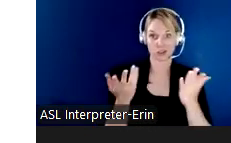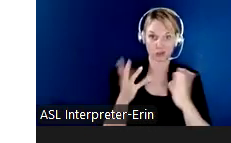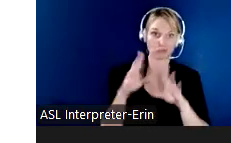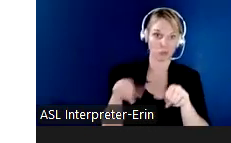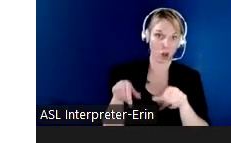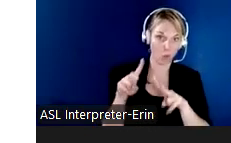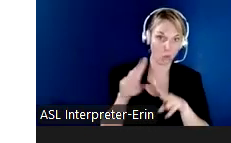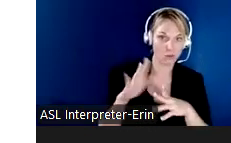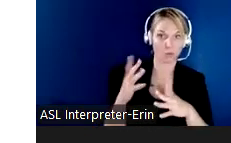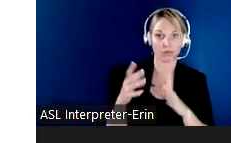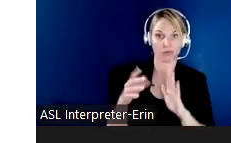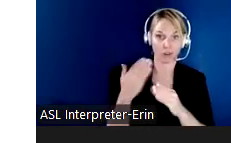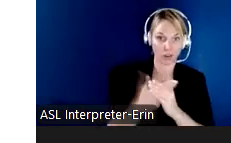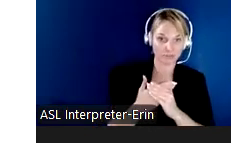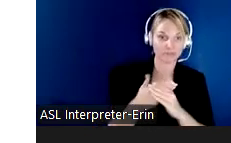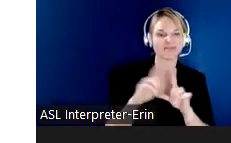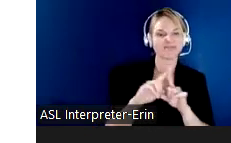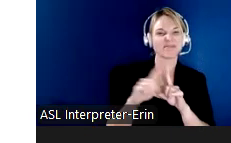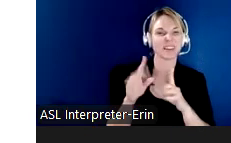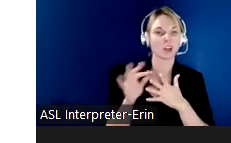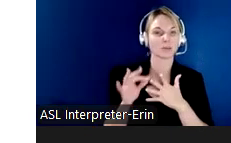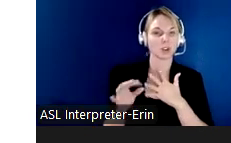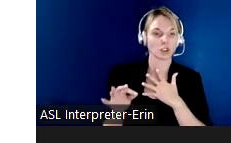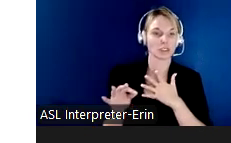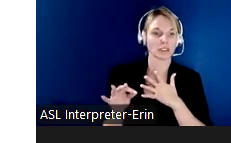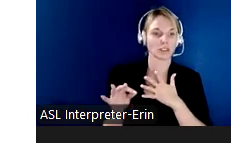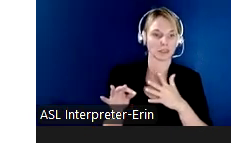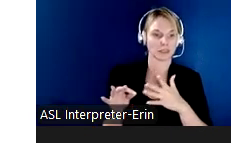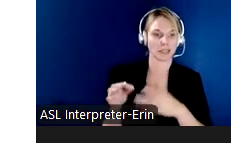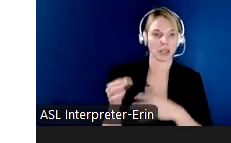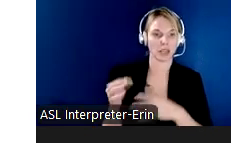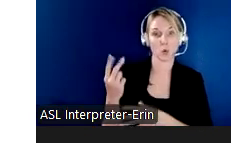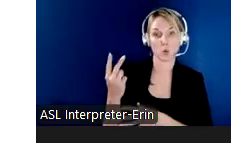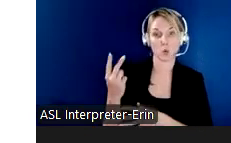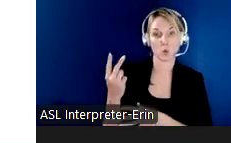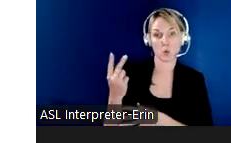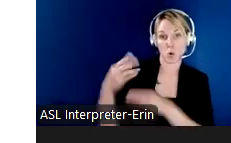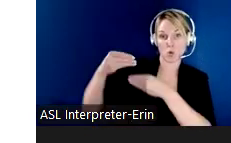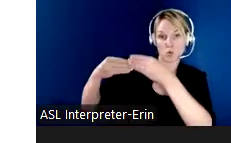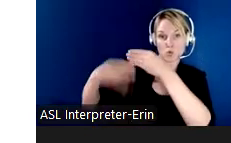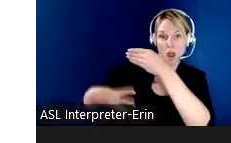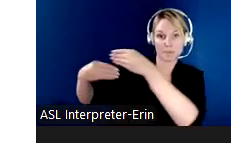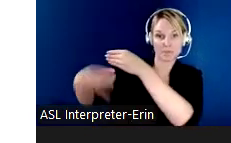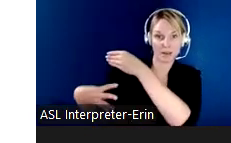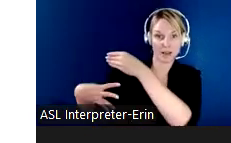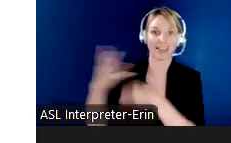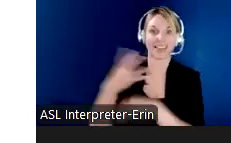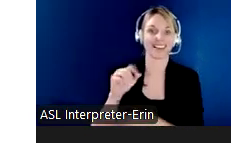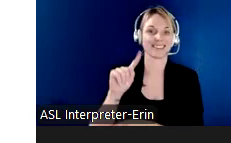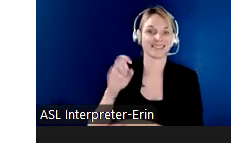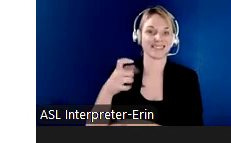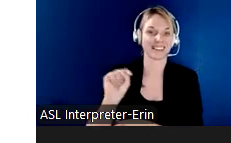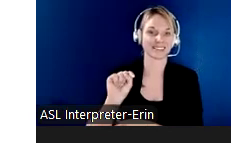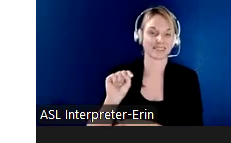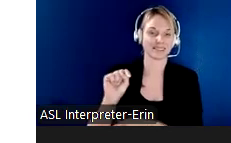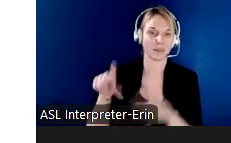the right to the box. There's two drop menus and a text box. The only thing that you